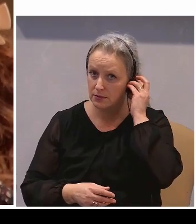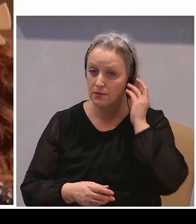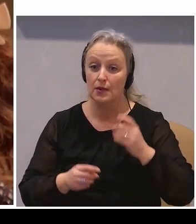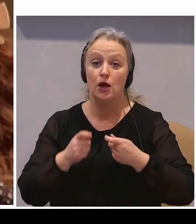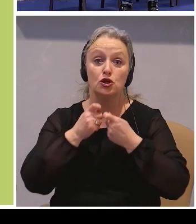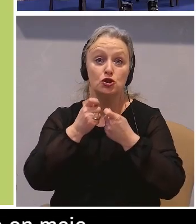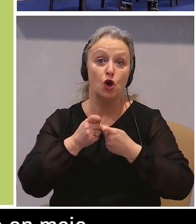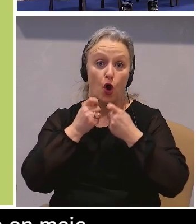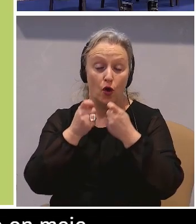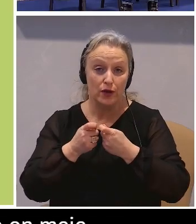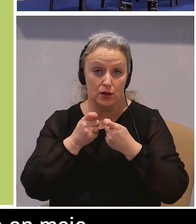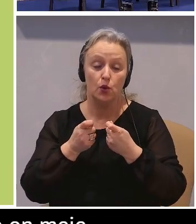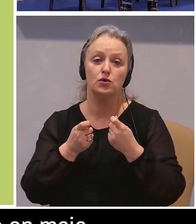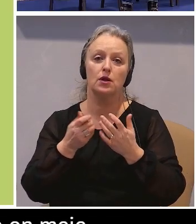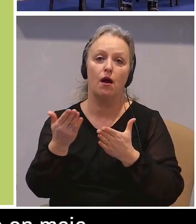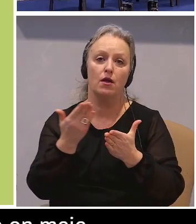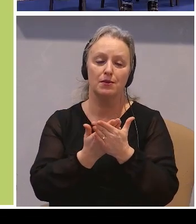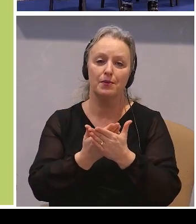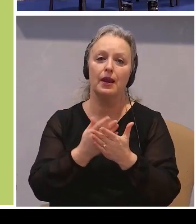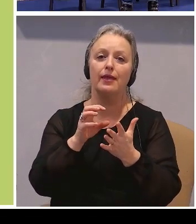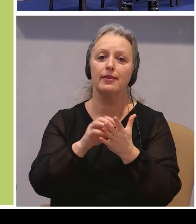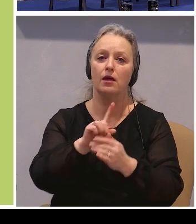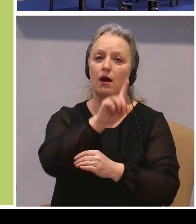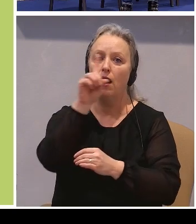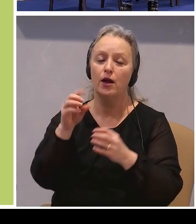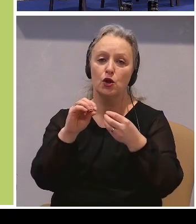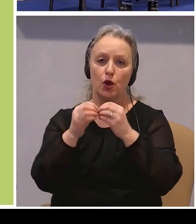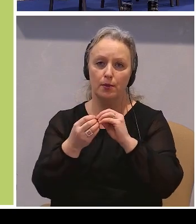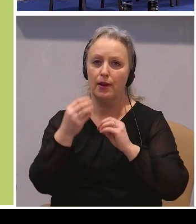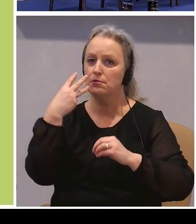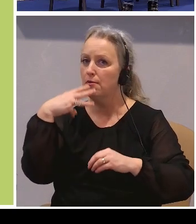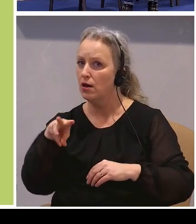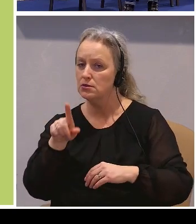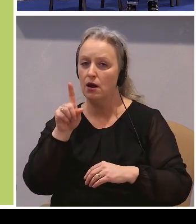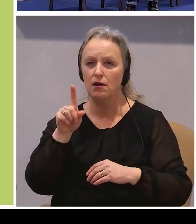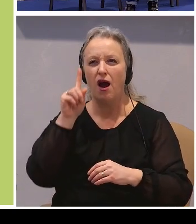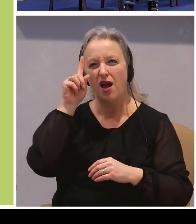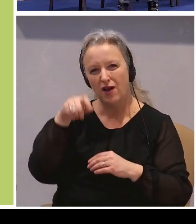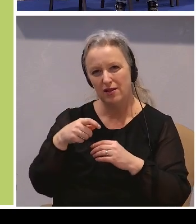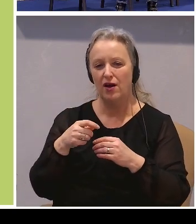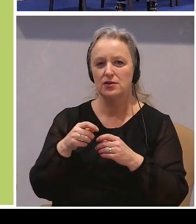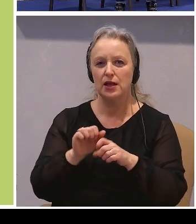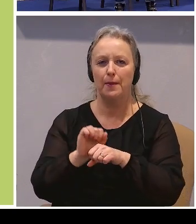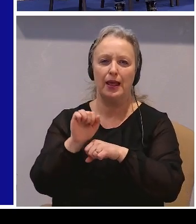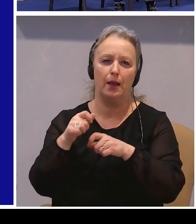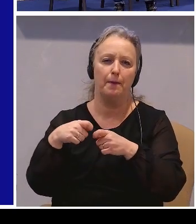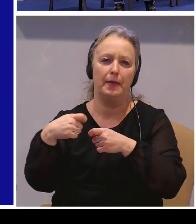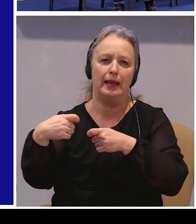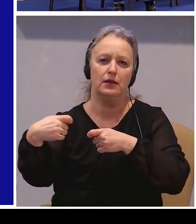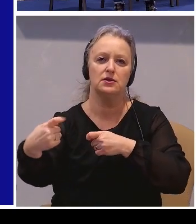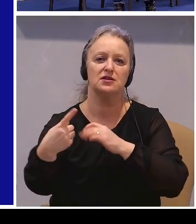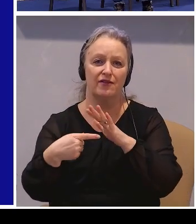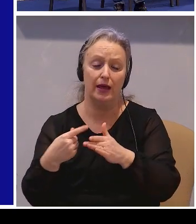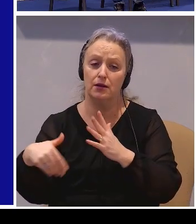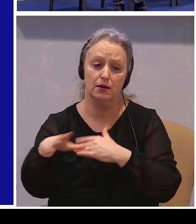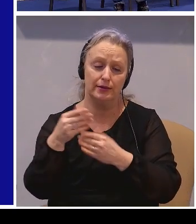in the project, and he said probably it's going to be longer. So there is the opportunity to everyone to make comments on these recommendations. And with